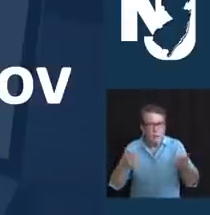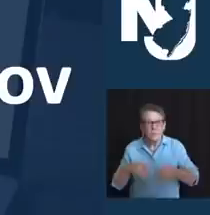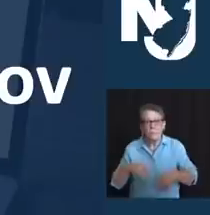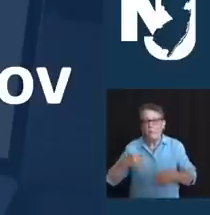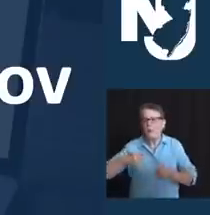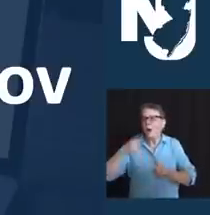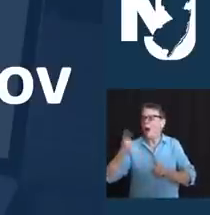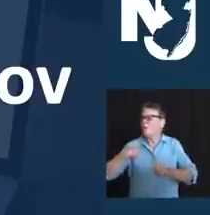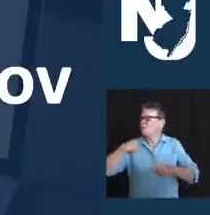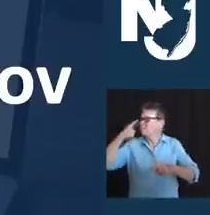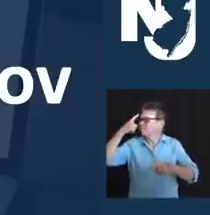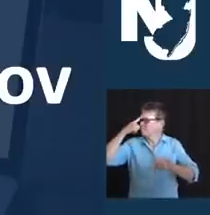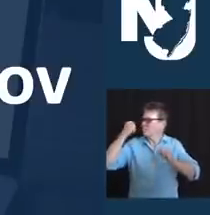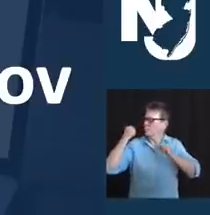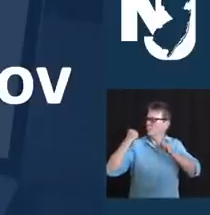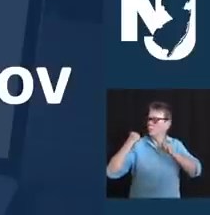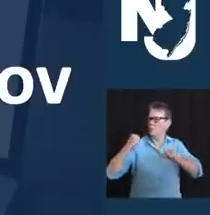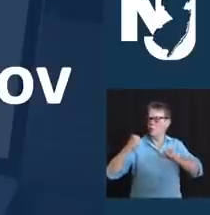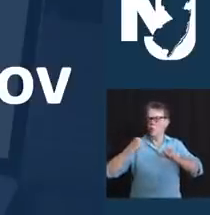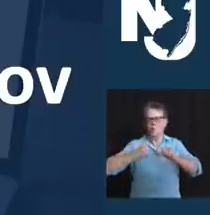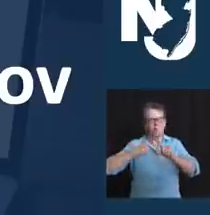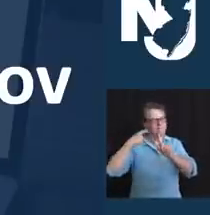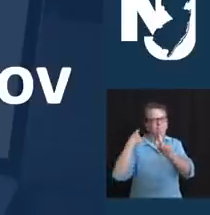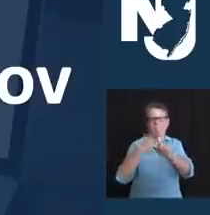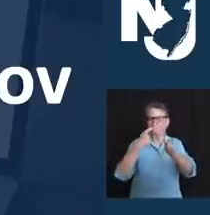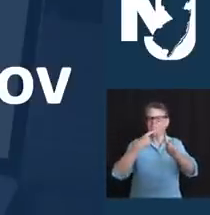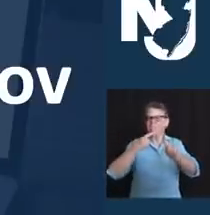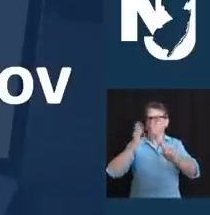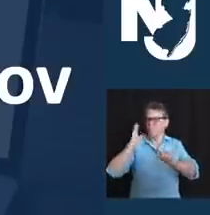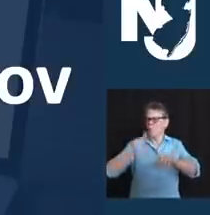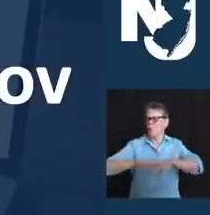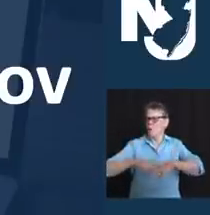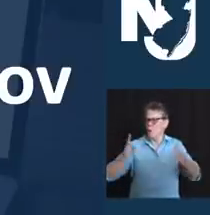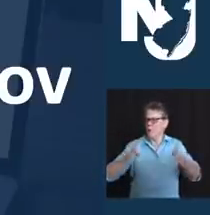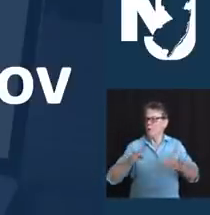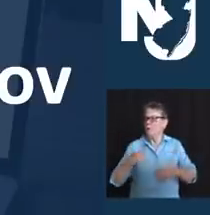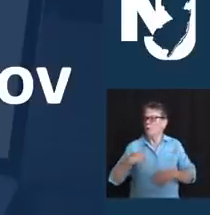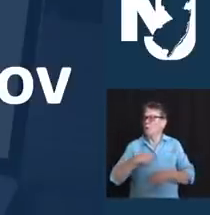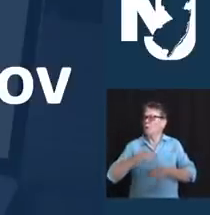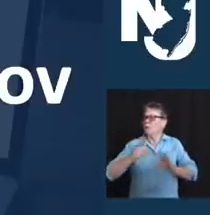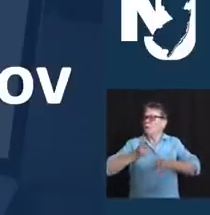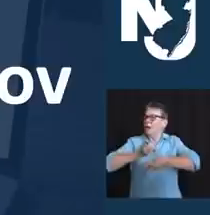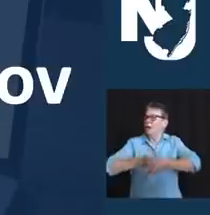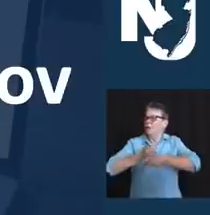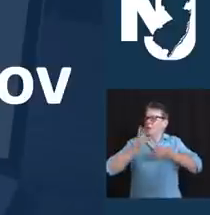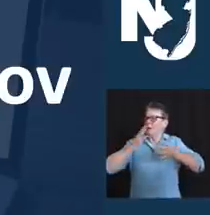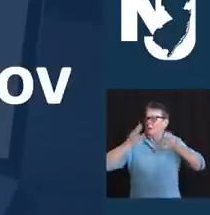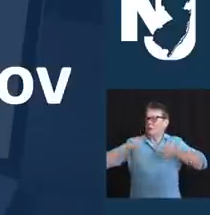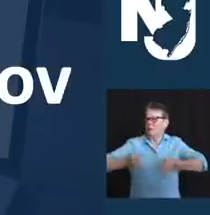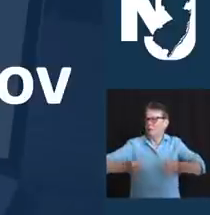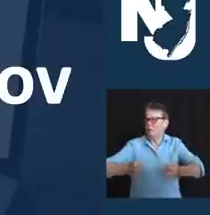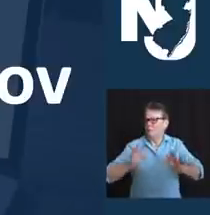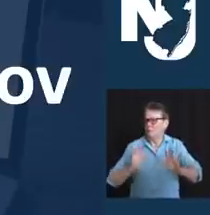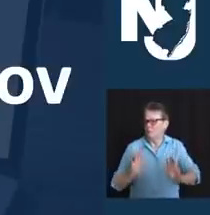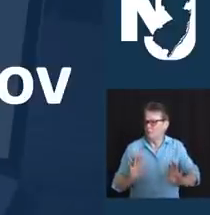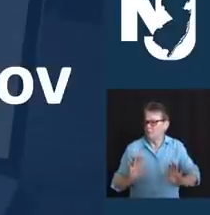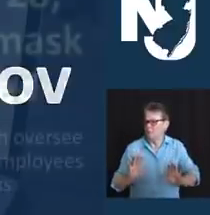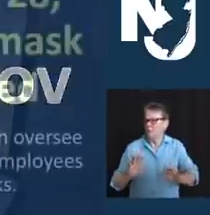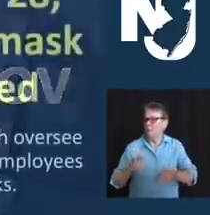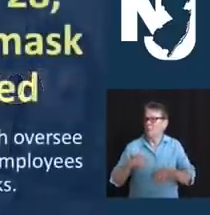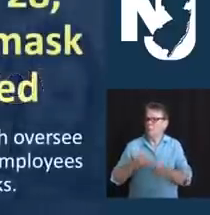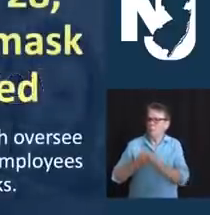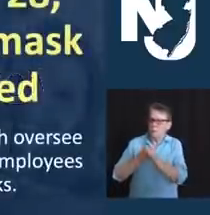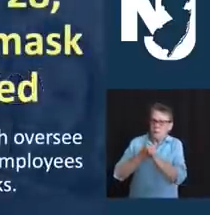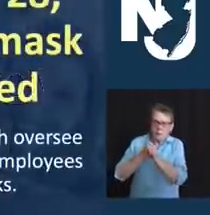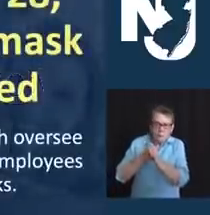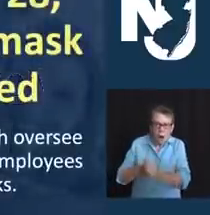an emphasis on the word cautiously, but I knew that if we all did our parts, we could make it work. And because of the tremendous progress